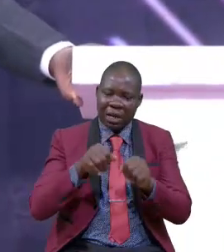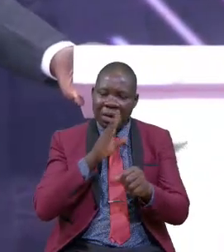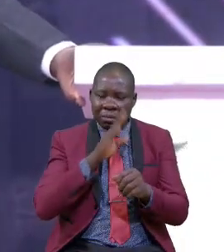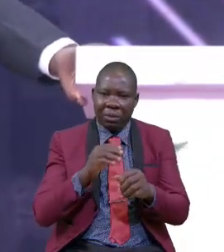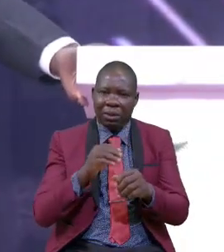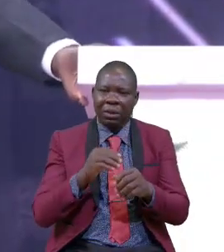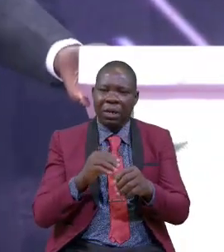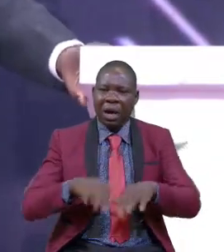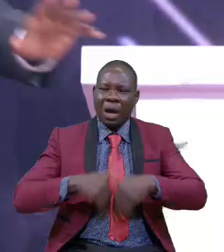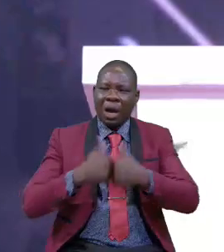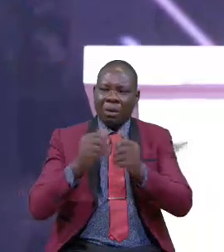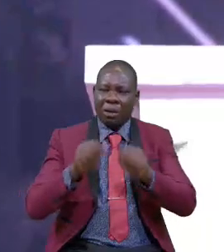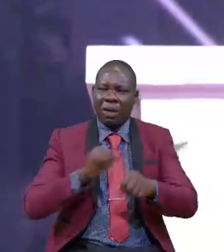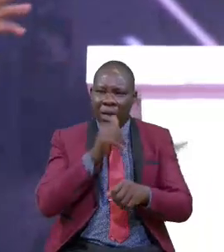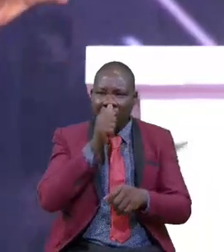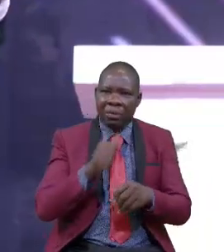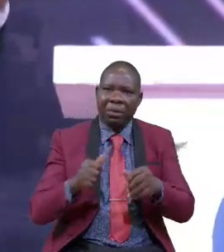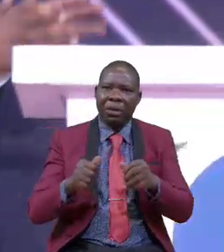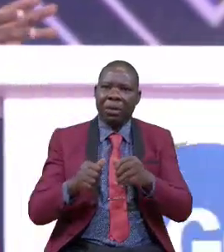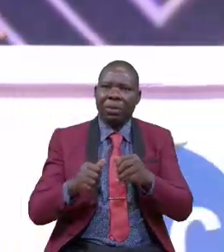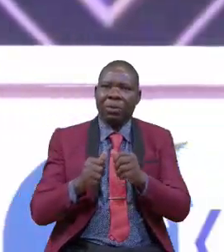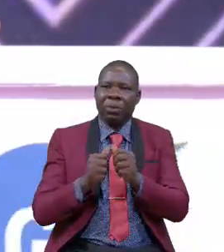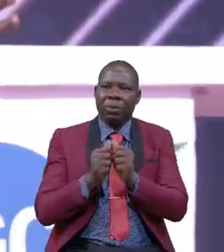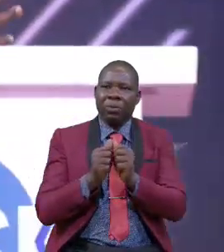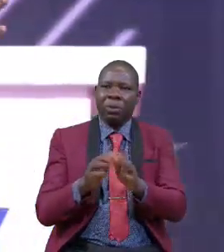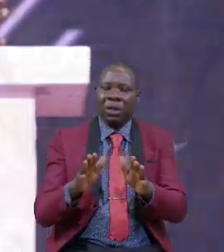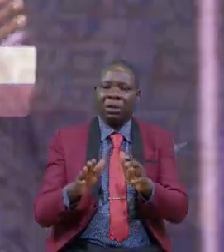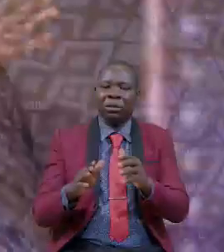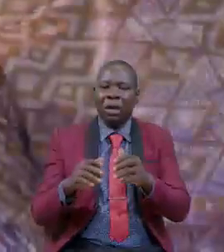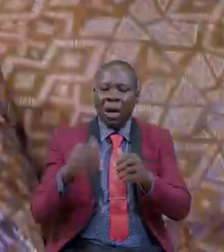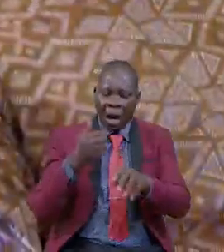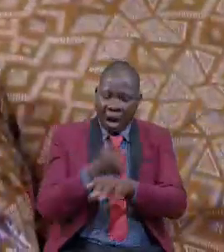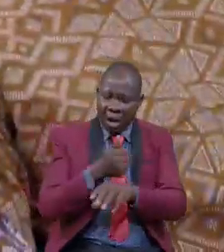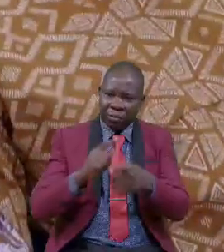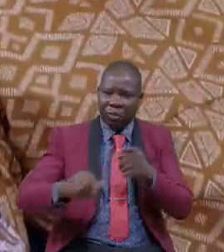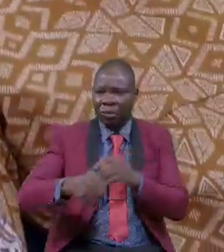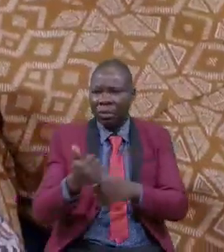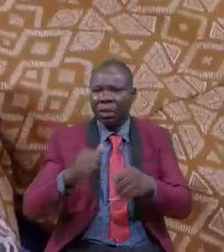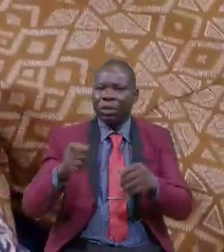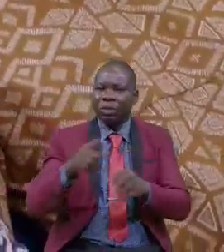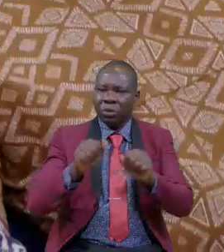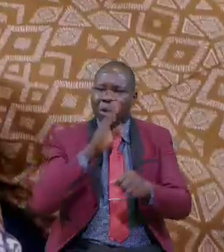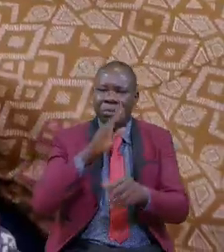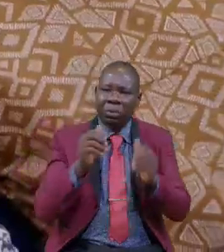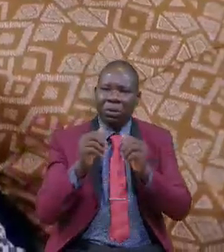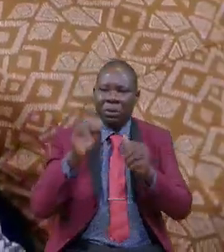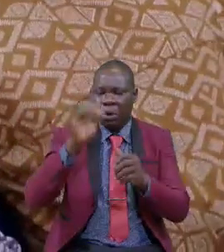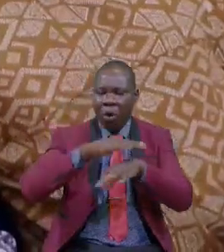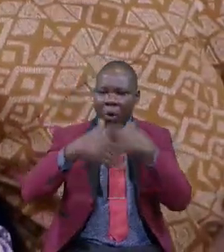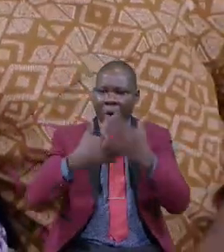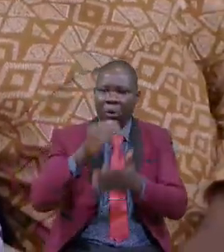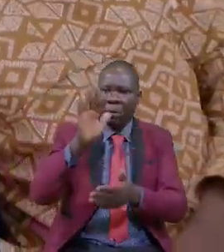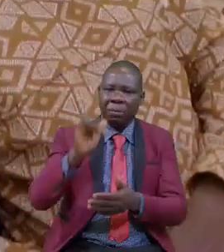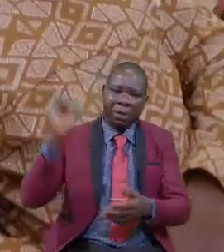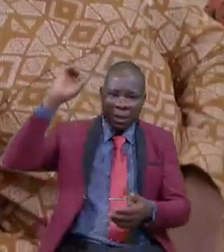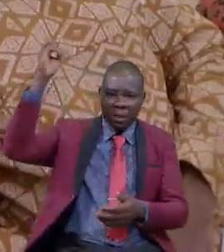you can be, all by grace. That's what we need. It says then that ye be